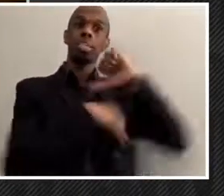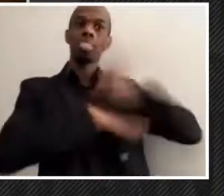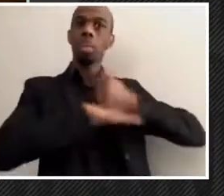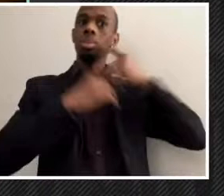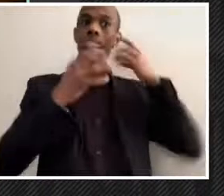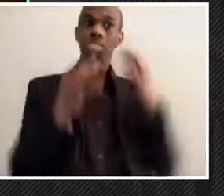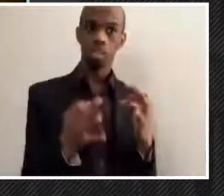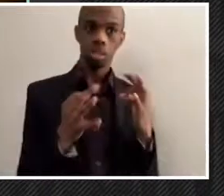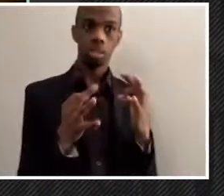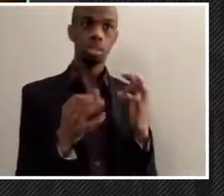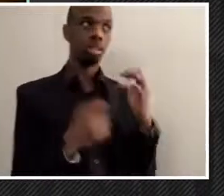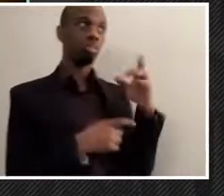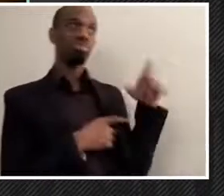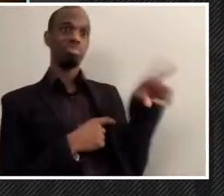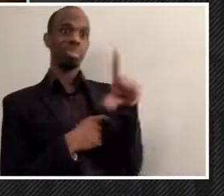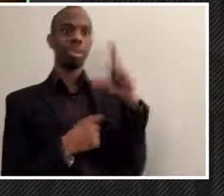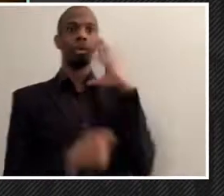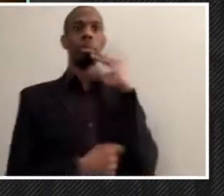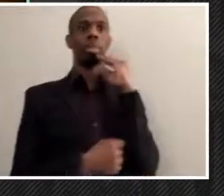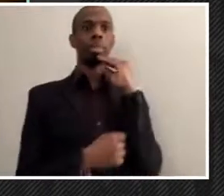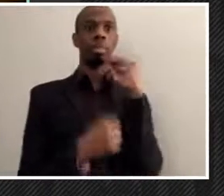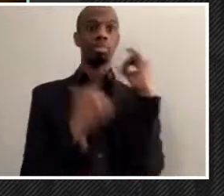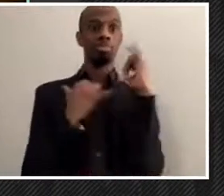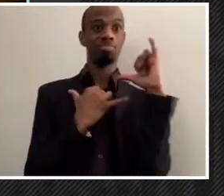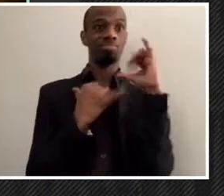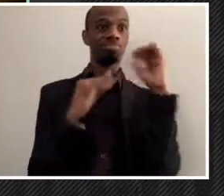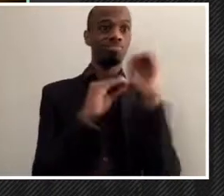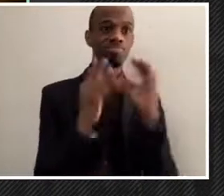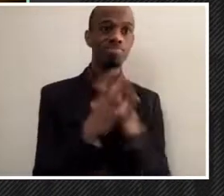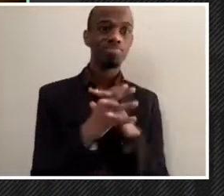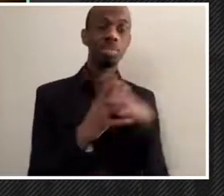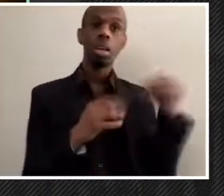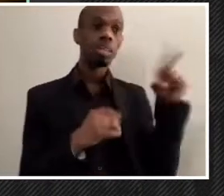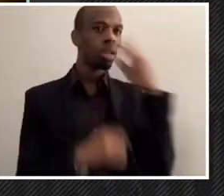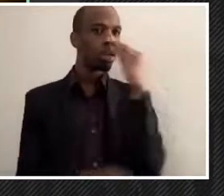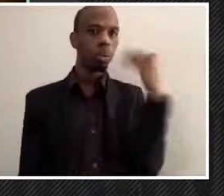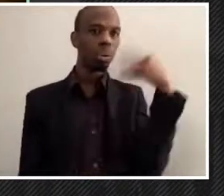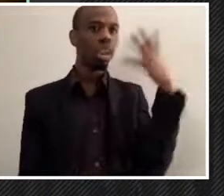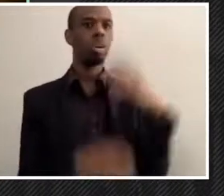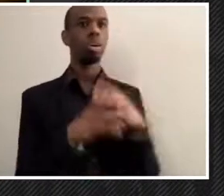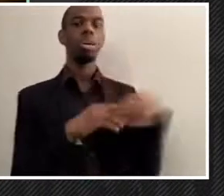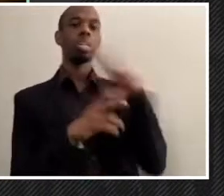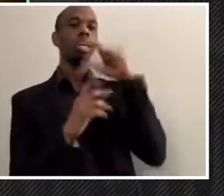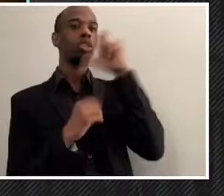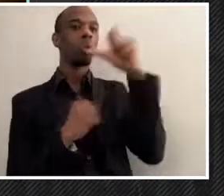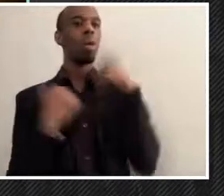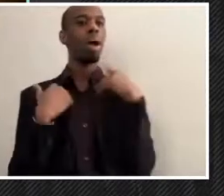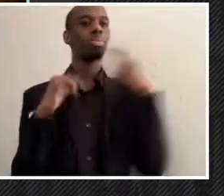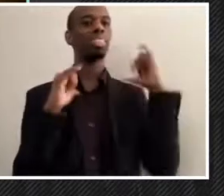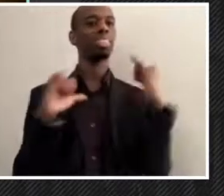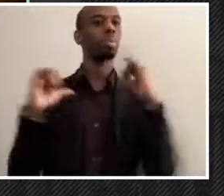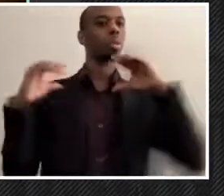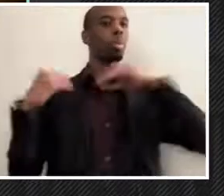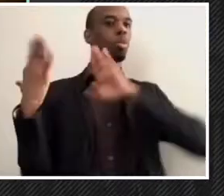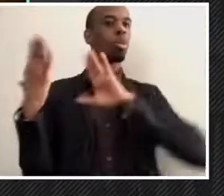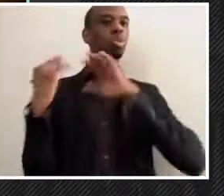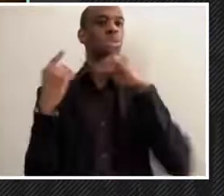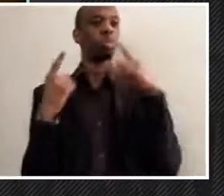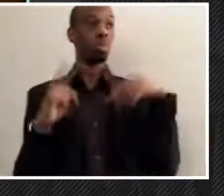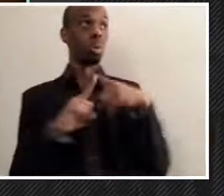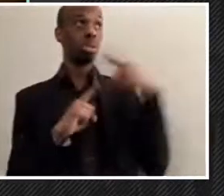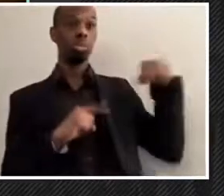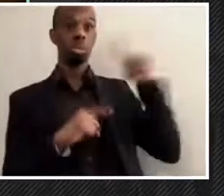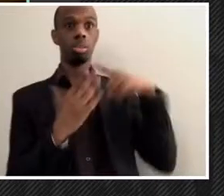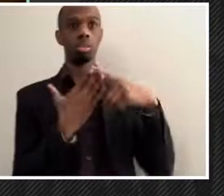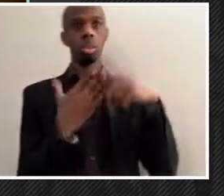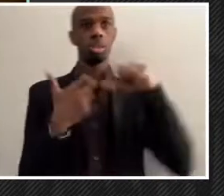You don't step into it with the same tenacity or the same perspective and the same courage when you talk about the issue. People who sit on